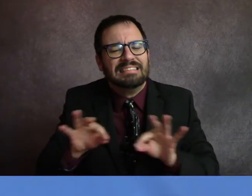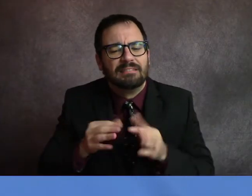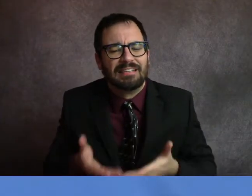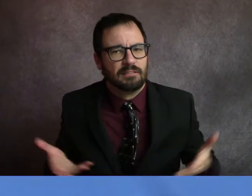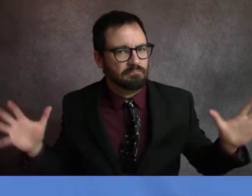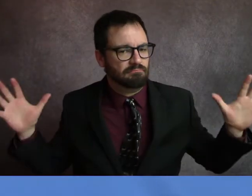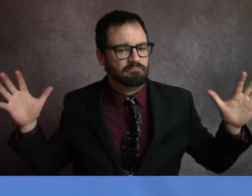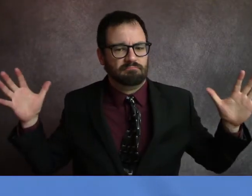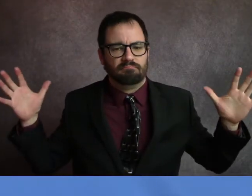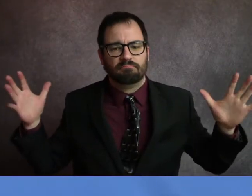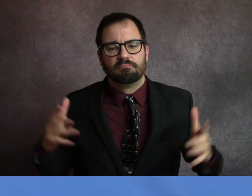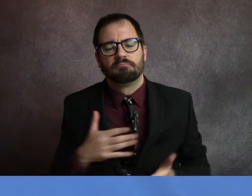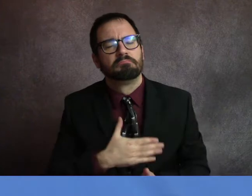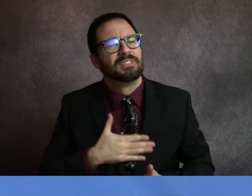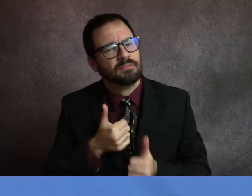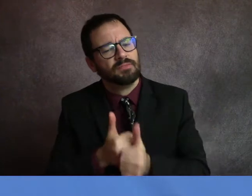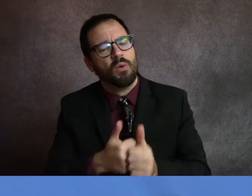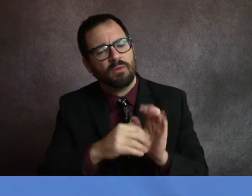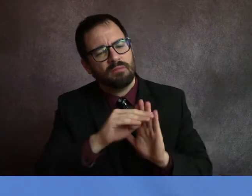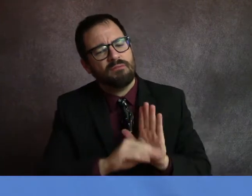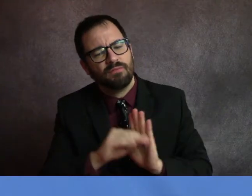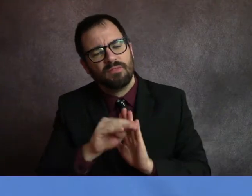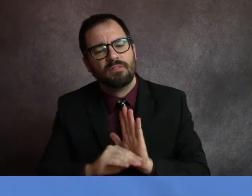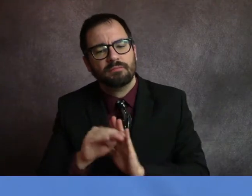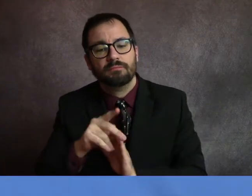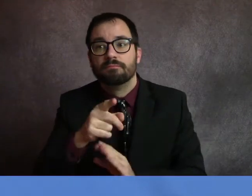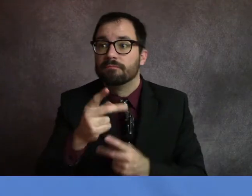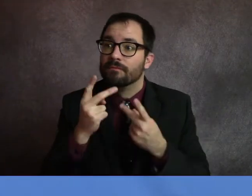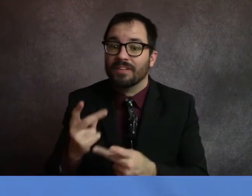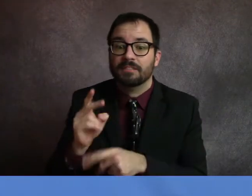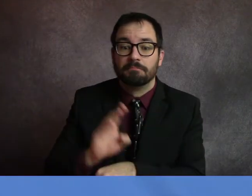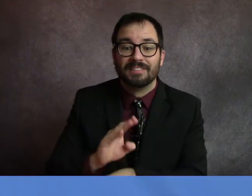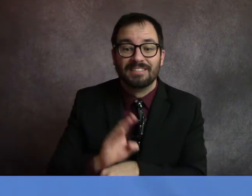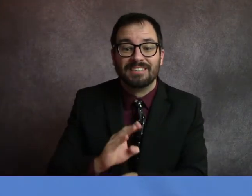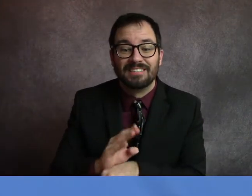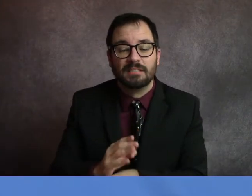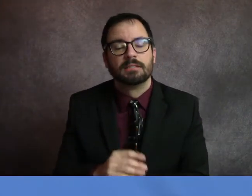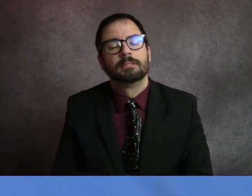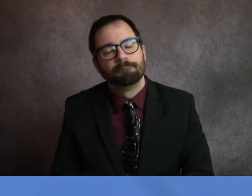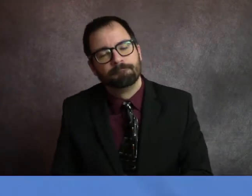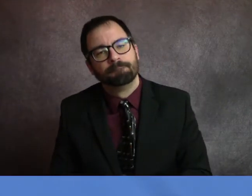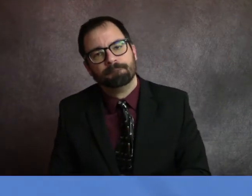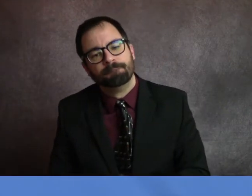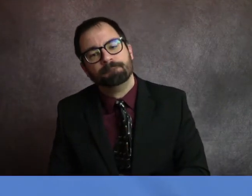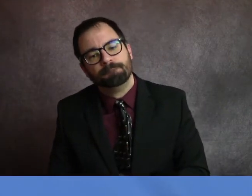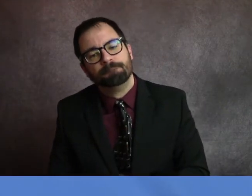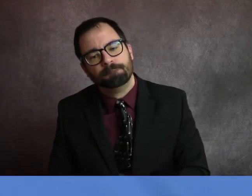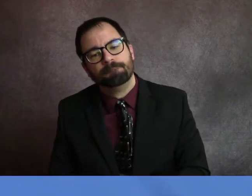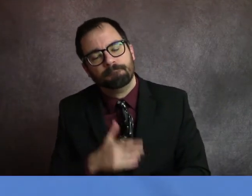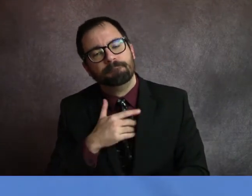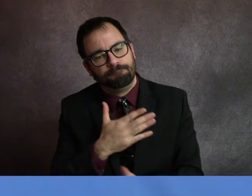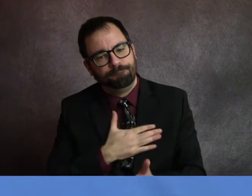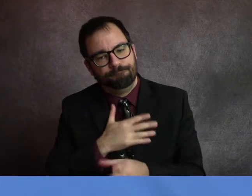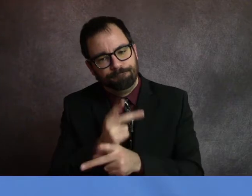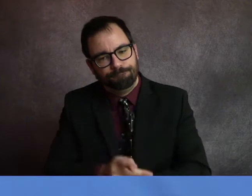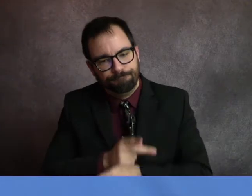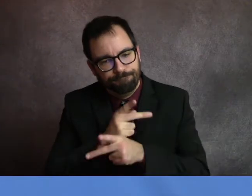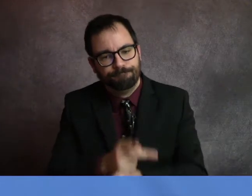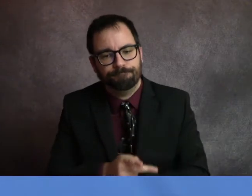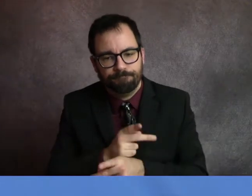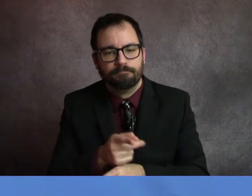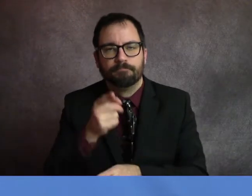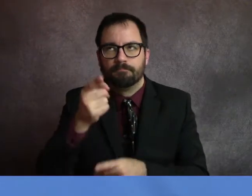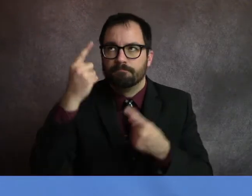businesses. And I ask everyone to make decisions today based on safety and commitment for safety